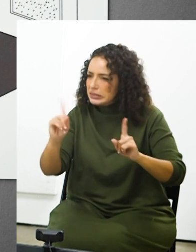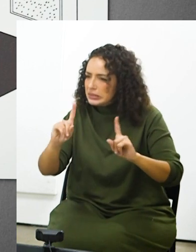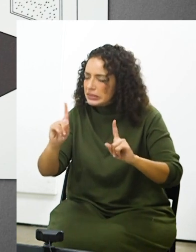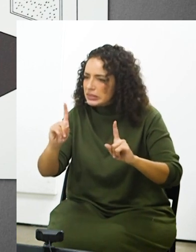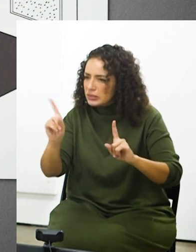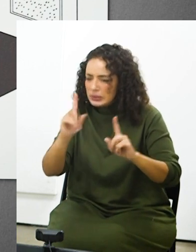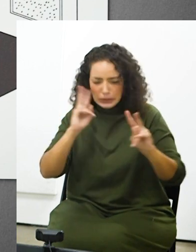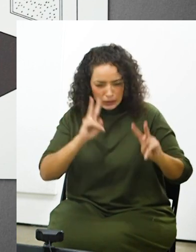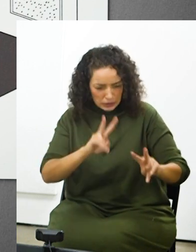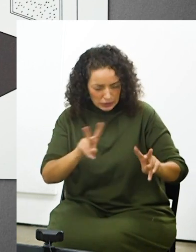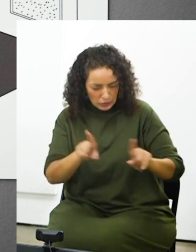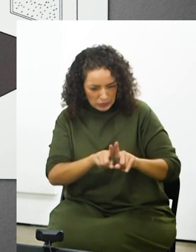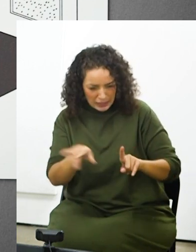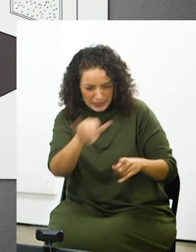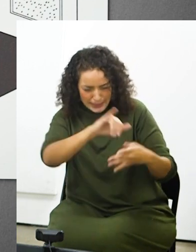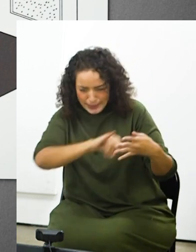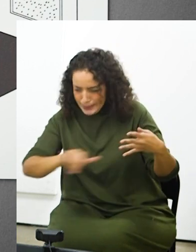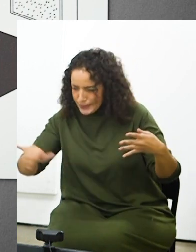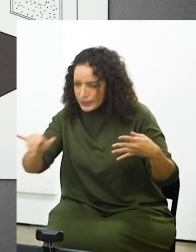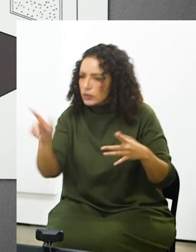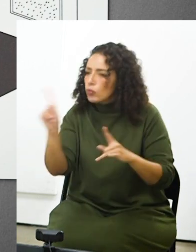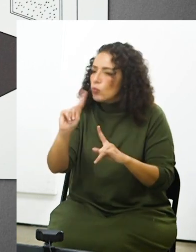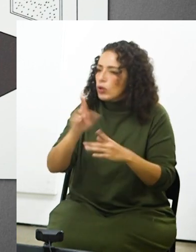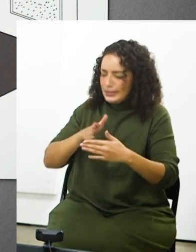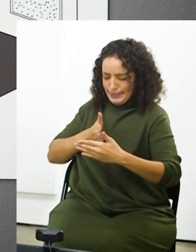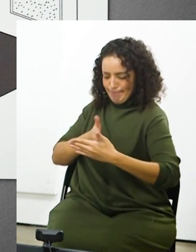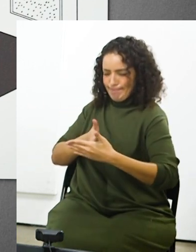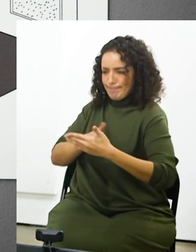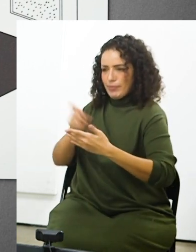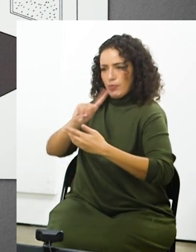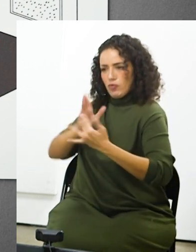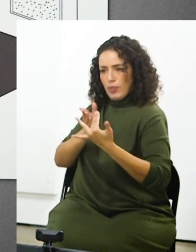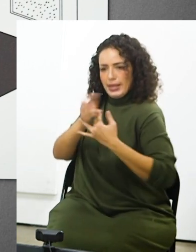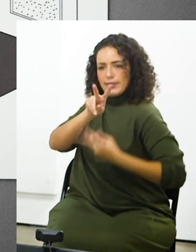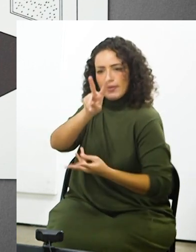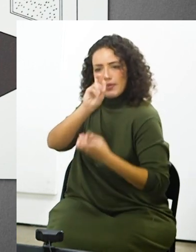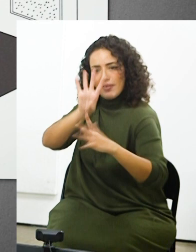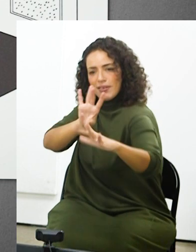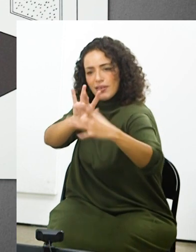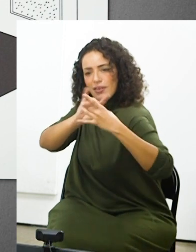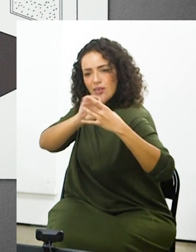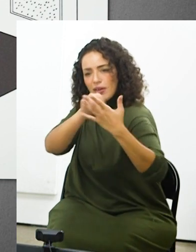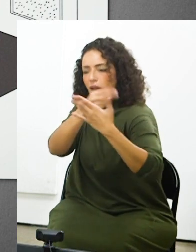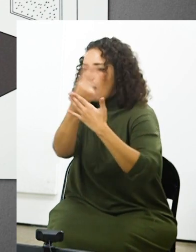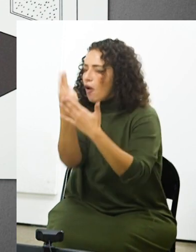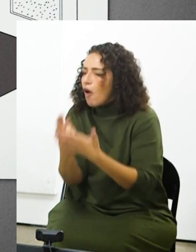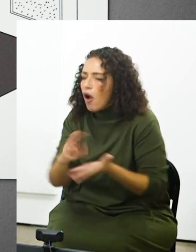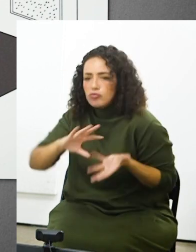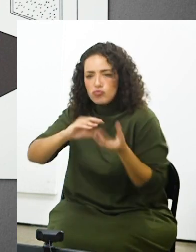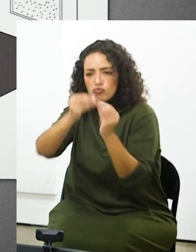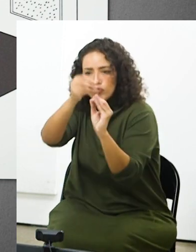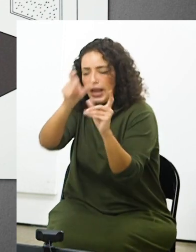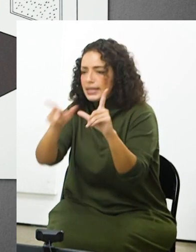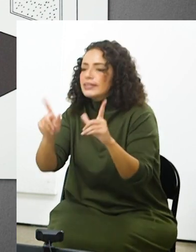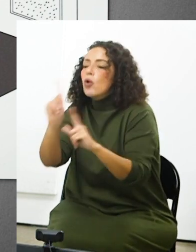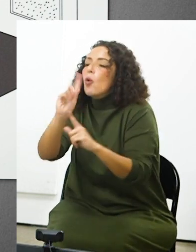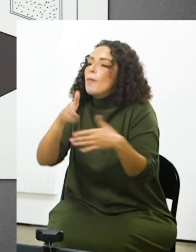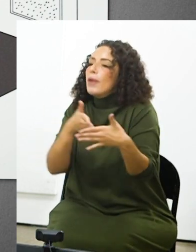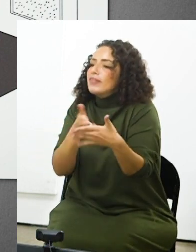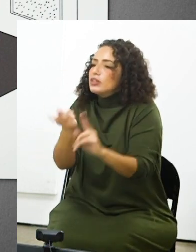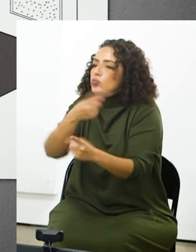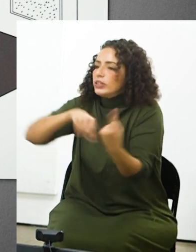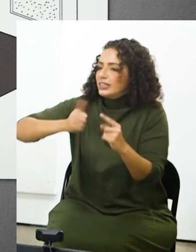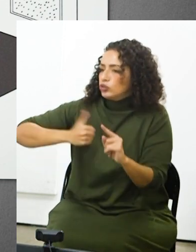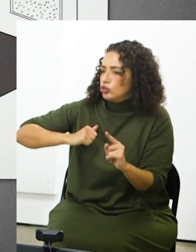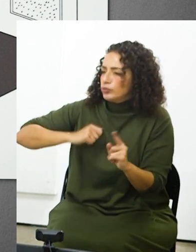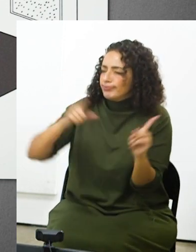stopping any people from access to work, or what kind of like barriers can be easily be assumed.